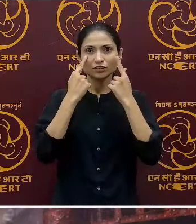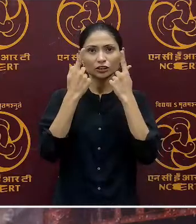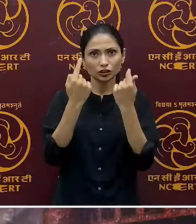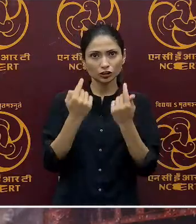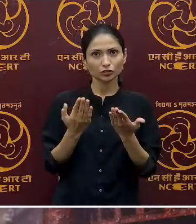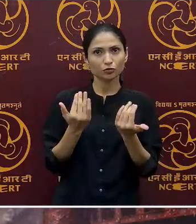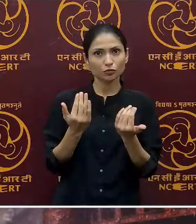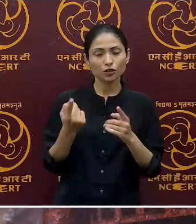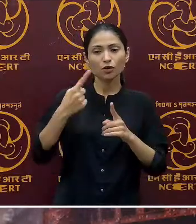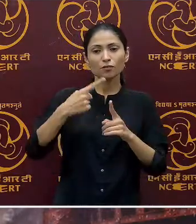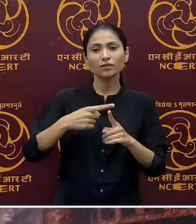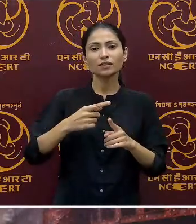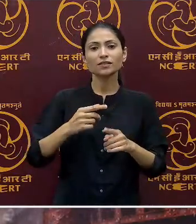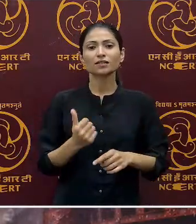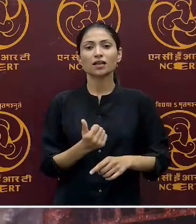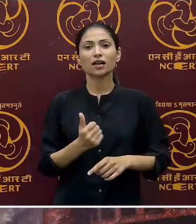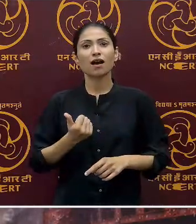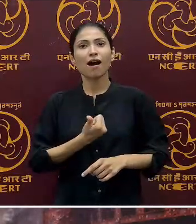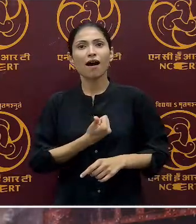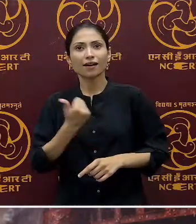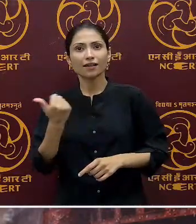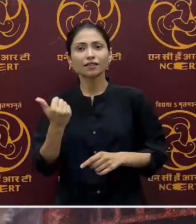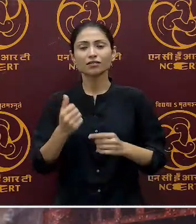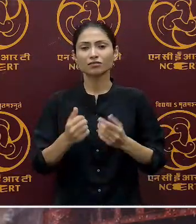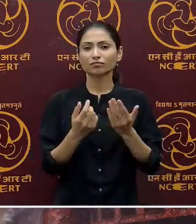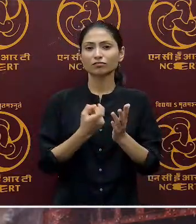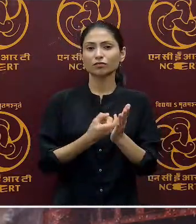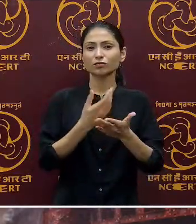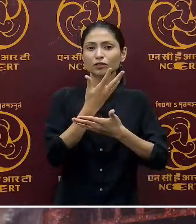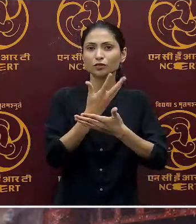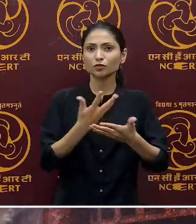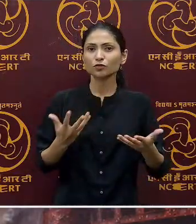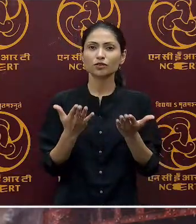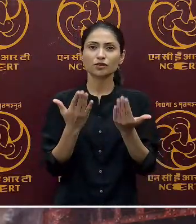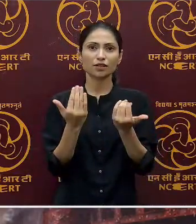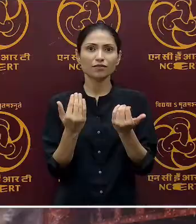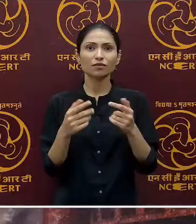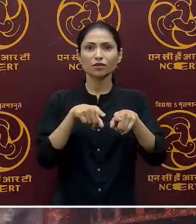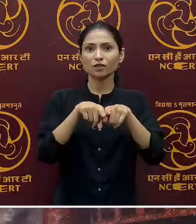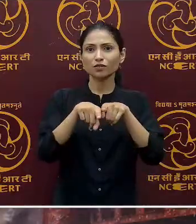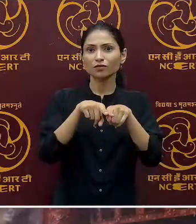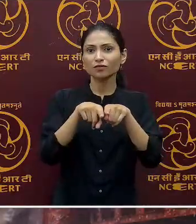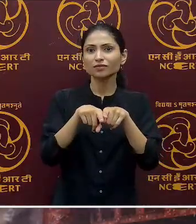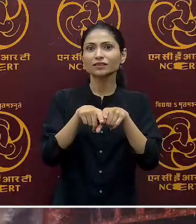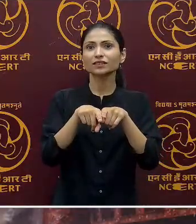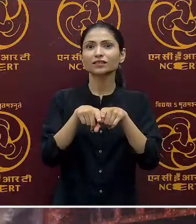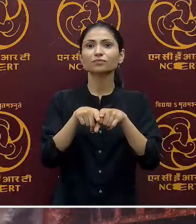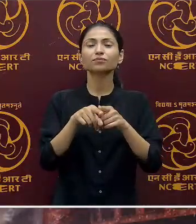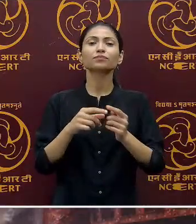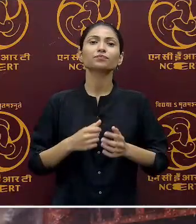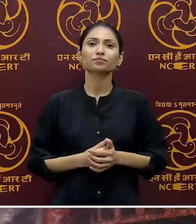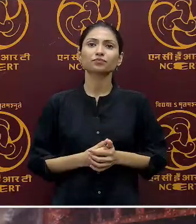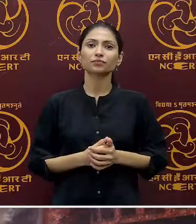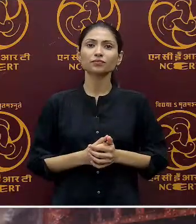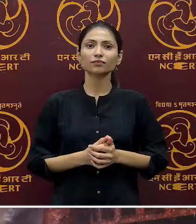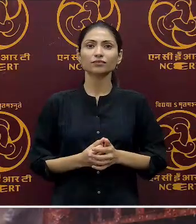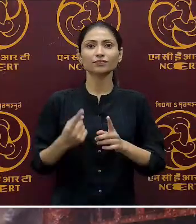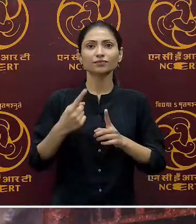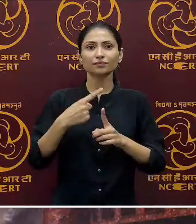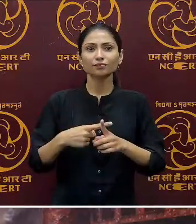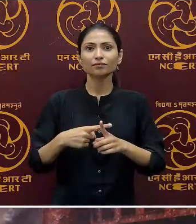also available like animation, video and resources, and you can also give feedback on the Gmail ID